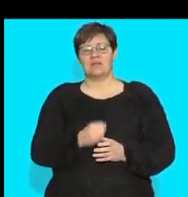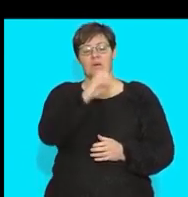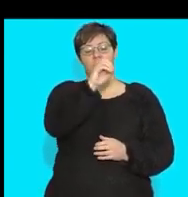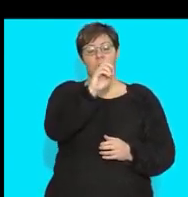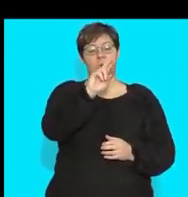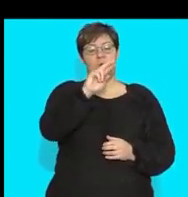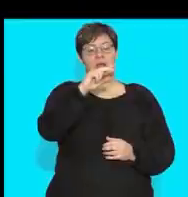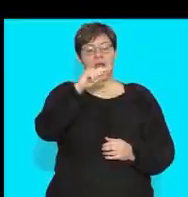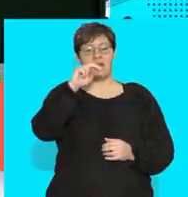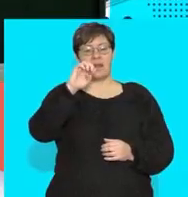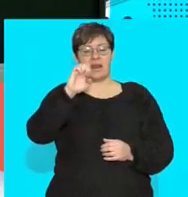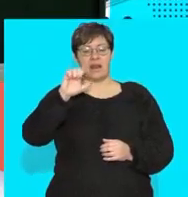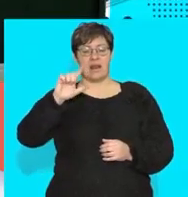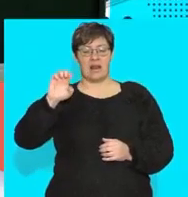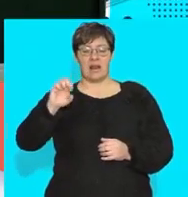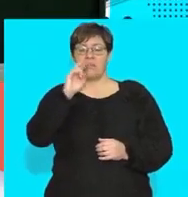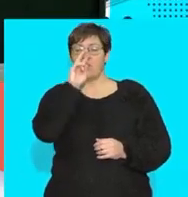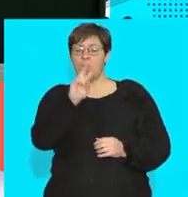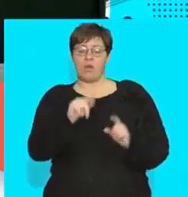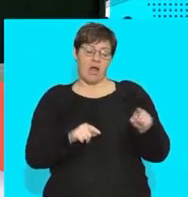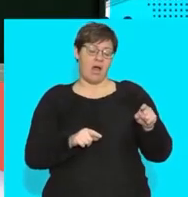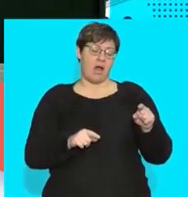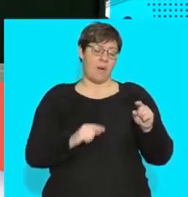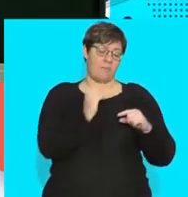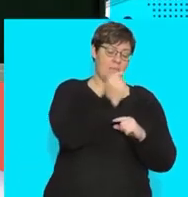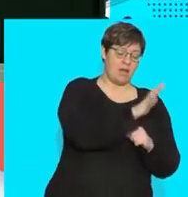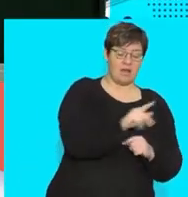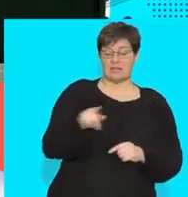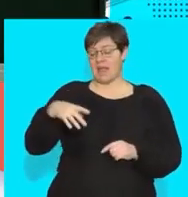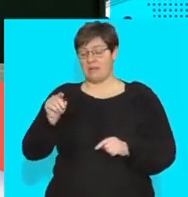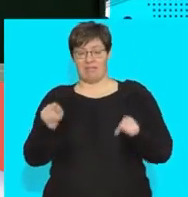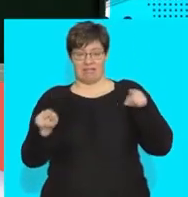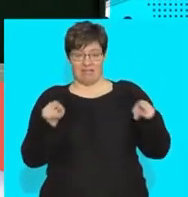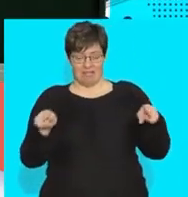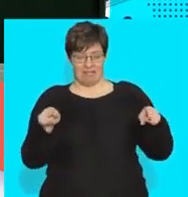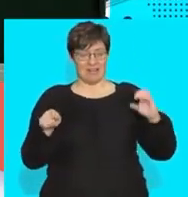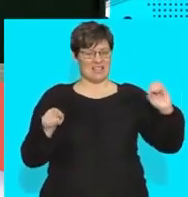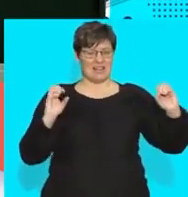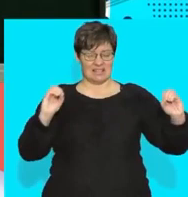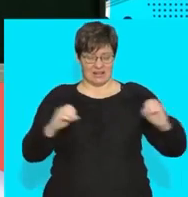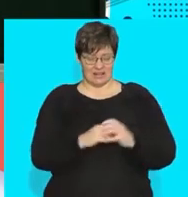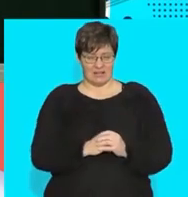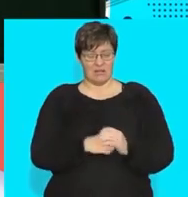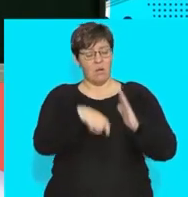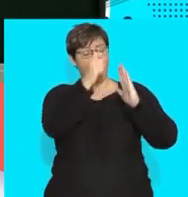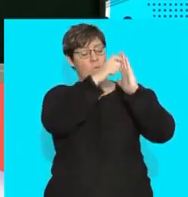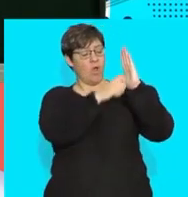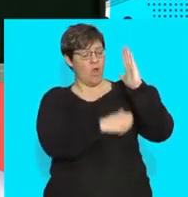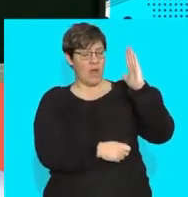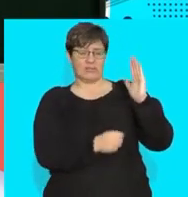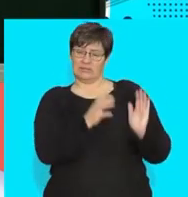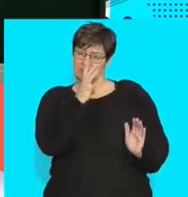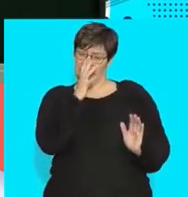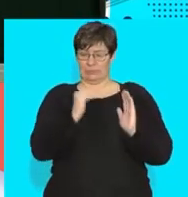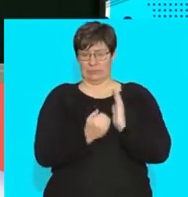this organelle, we're looking at, again, plant and animal cells. There are a lot of new words that you have